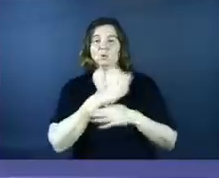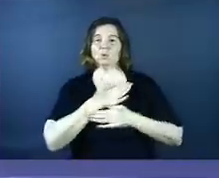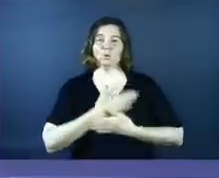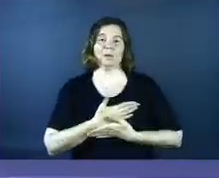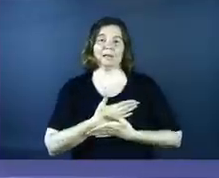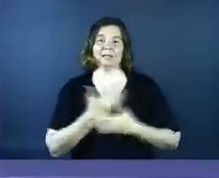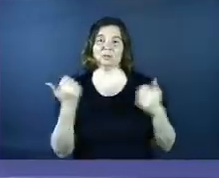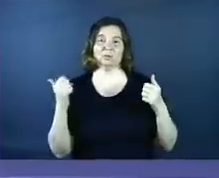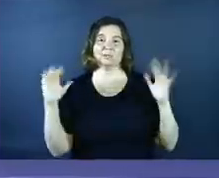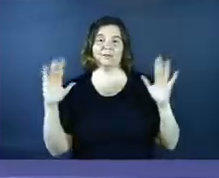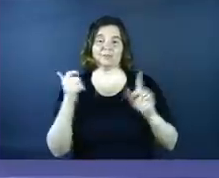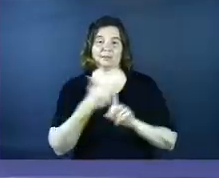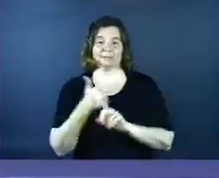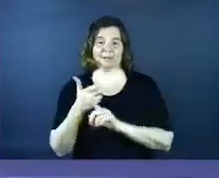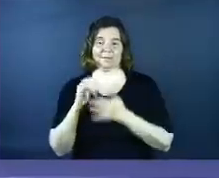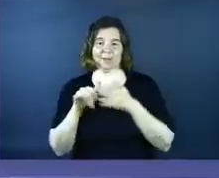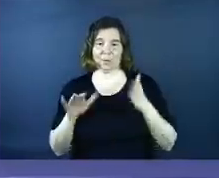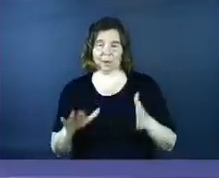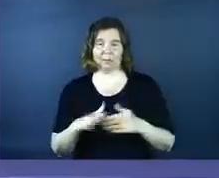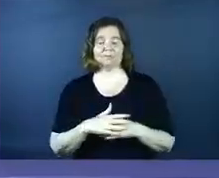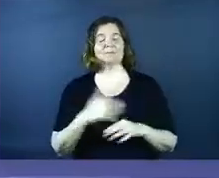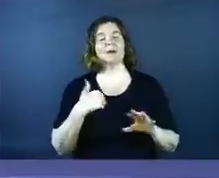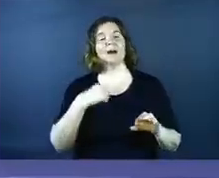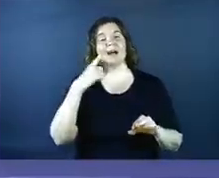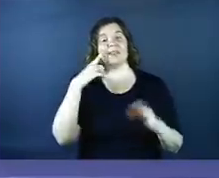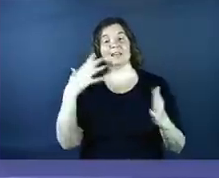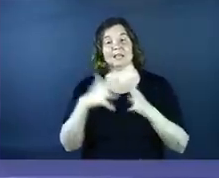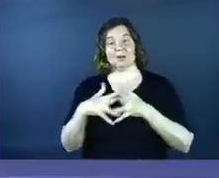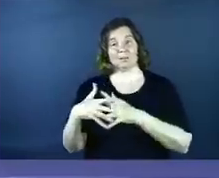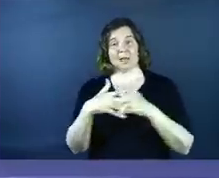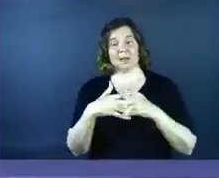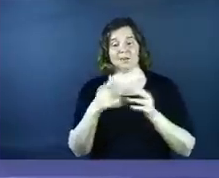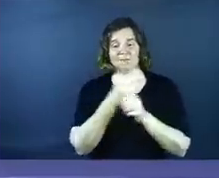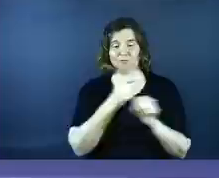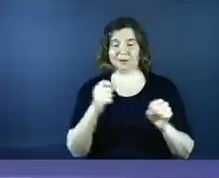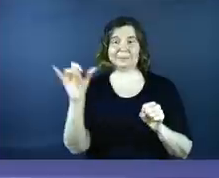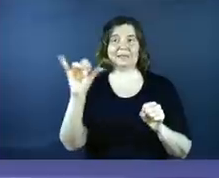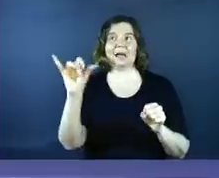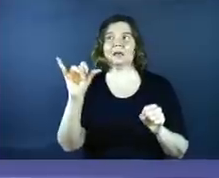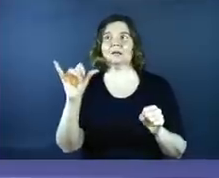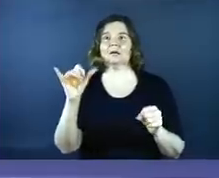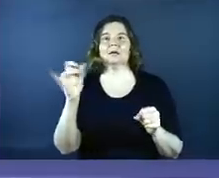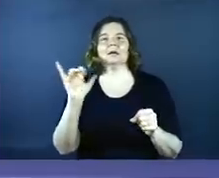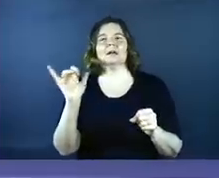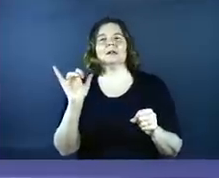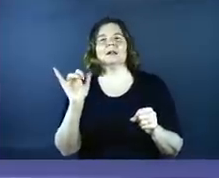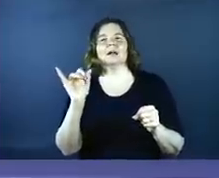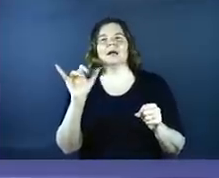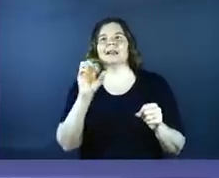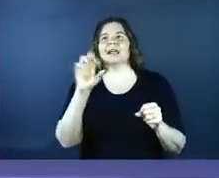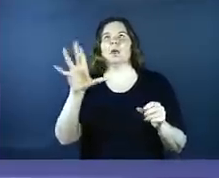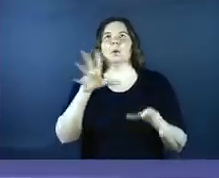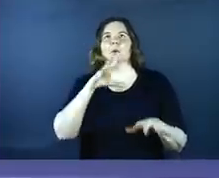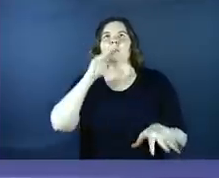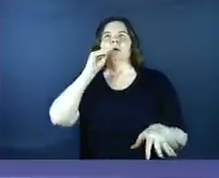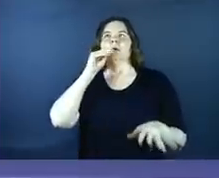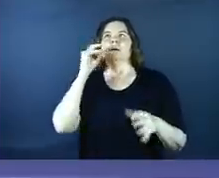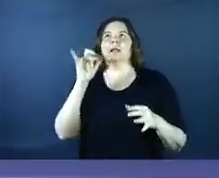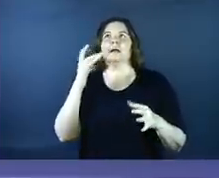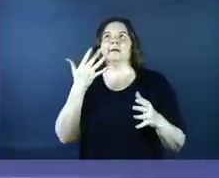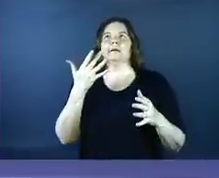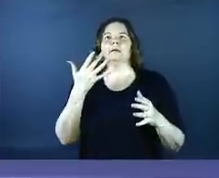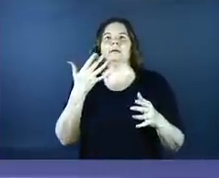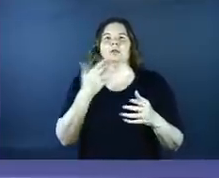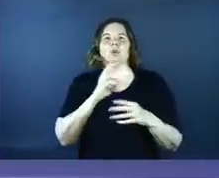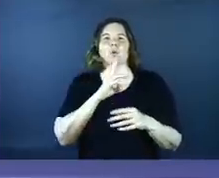to sacrifice themselves in that way. You know, I think here in America, freedom is like, it's just like the air that we breathe. It's like